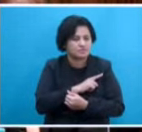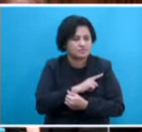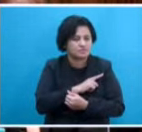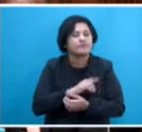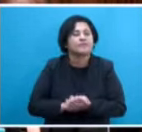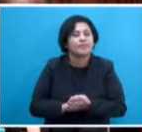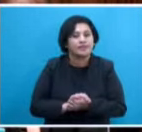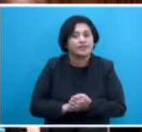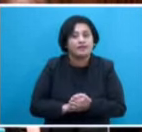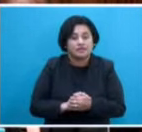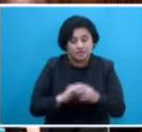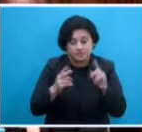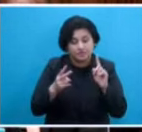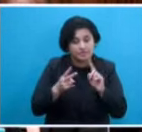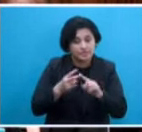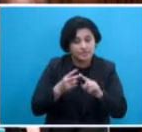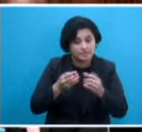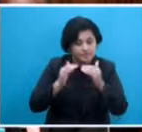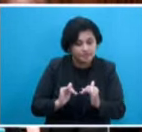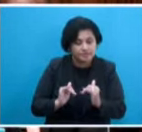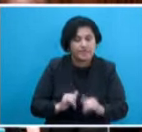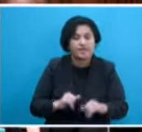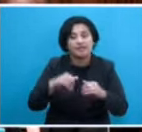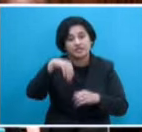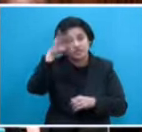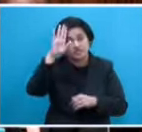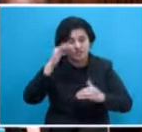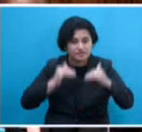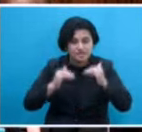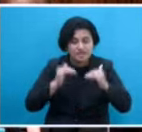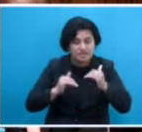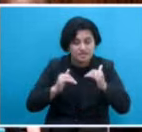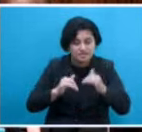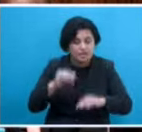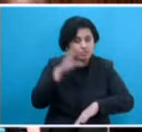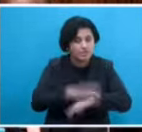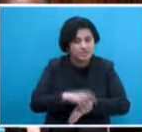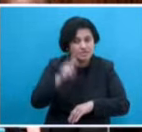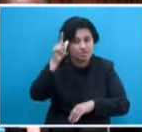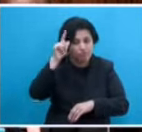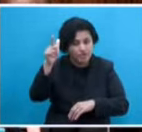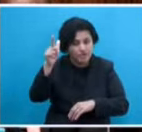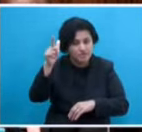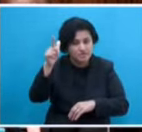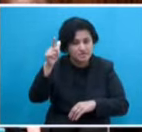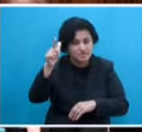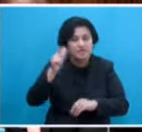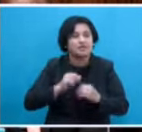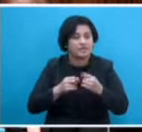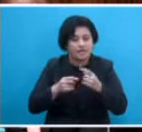The mere fact that the Chief Justice, the DPP, the Police Commissioner appeared together to represent and defend